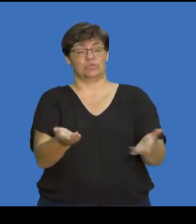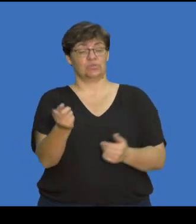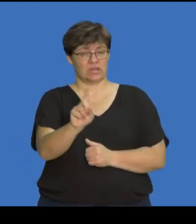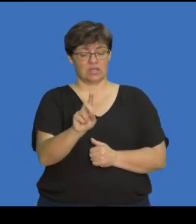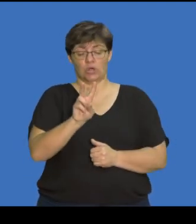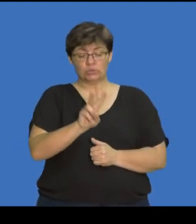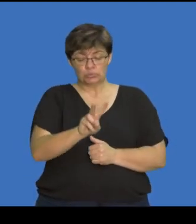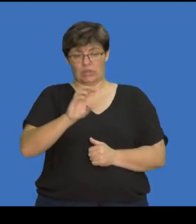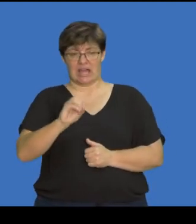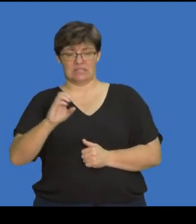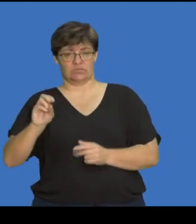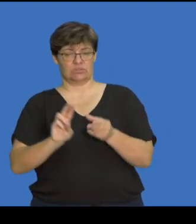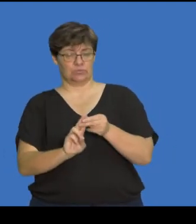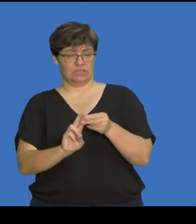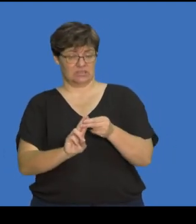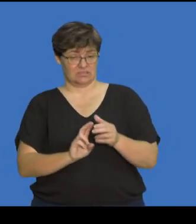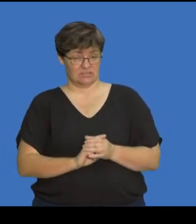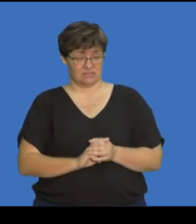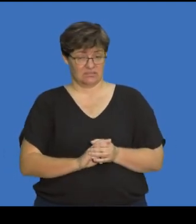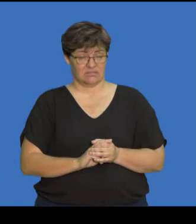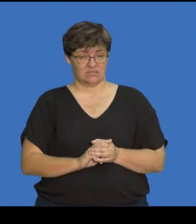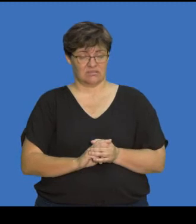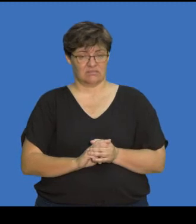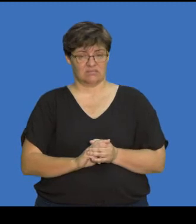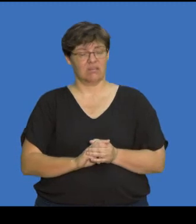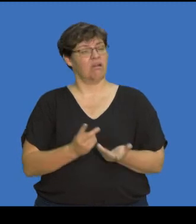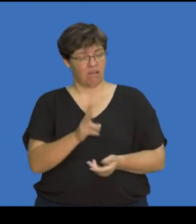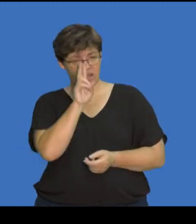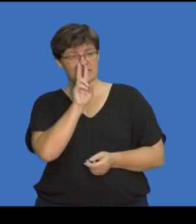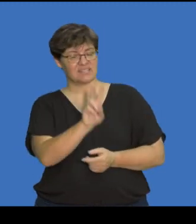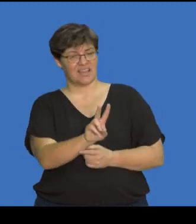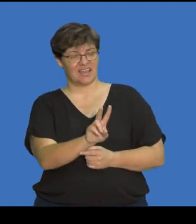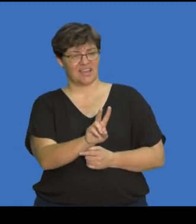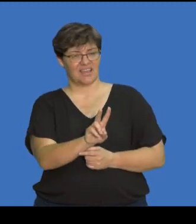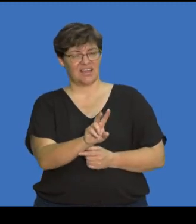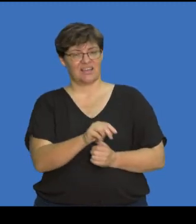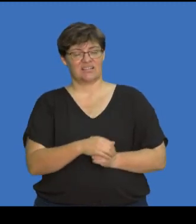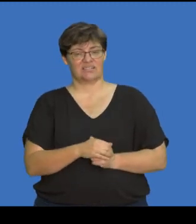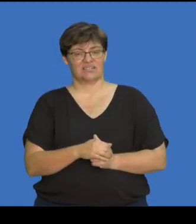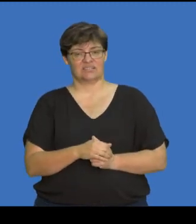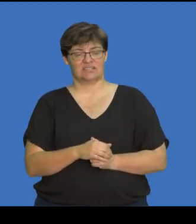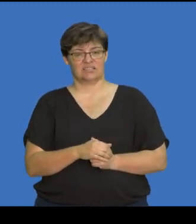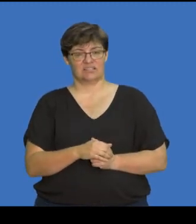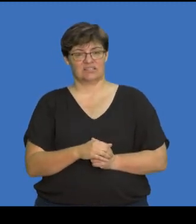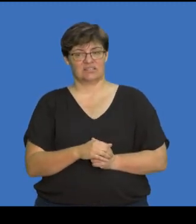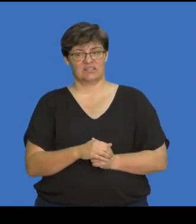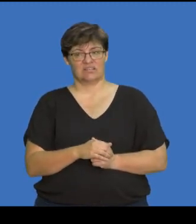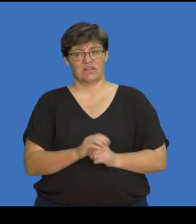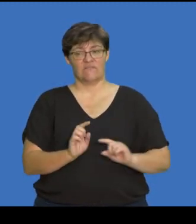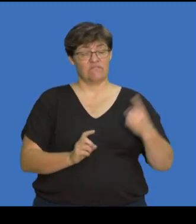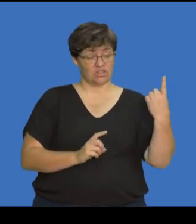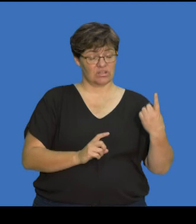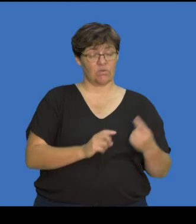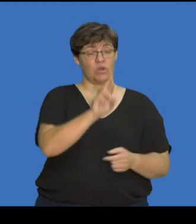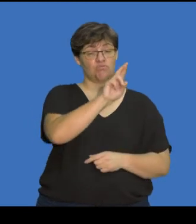200 units, clearly you can see, in that case, in the first scenario, my fixed cost per unit